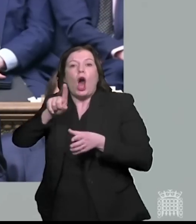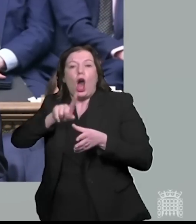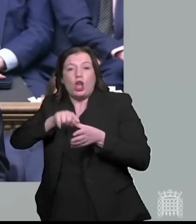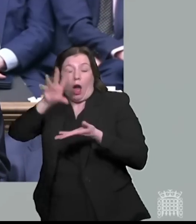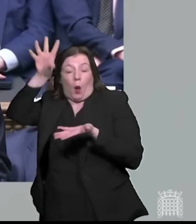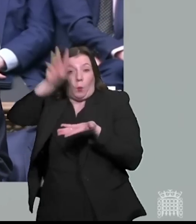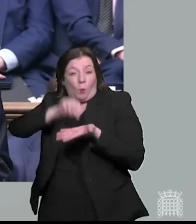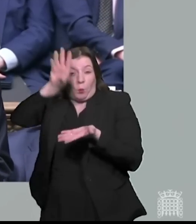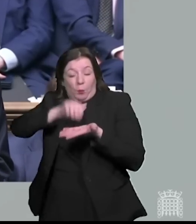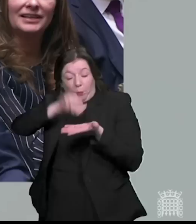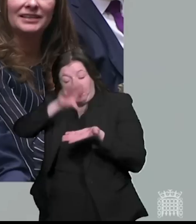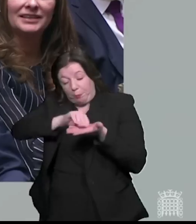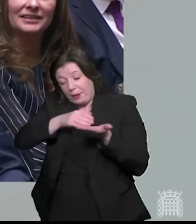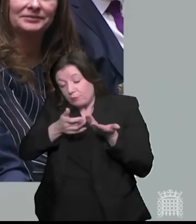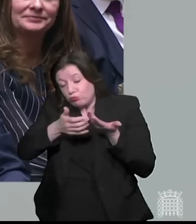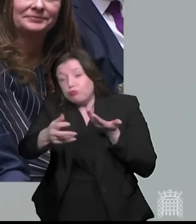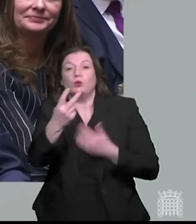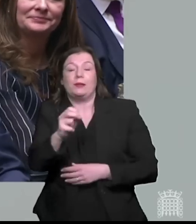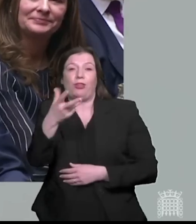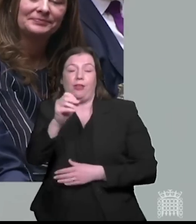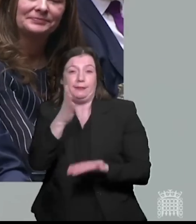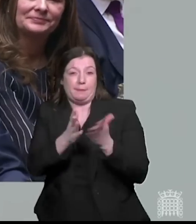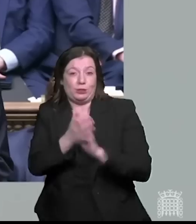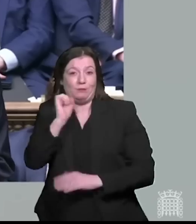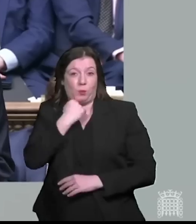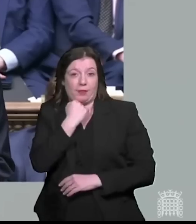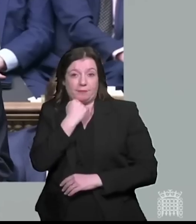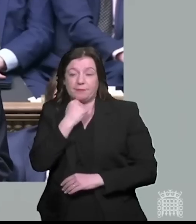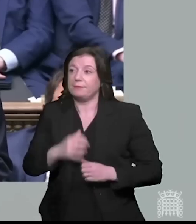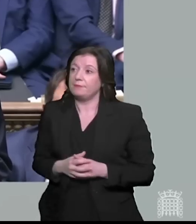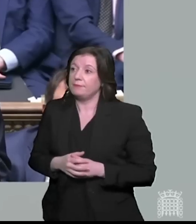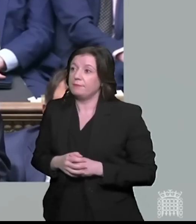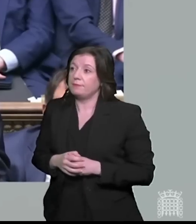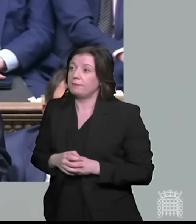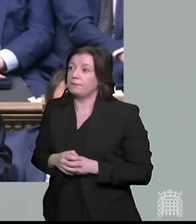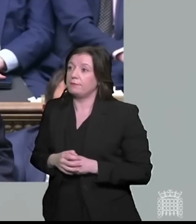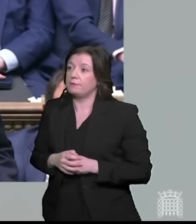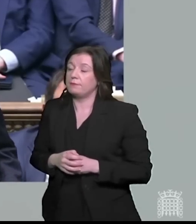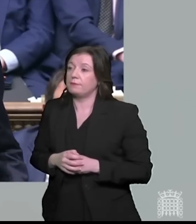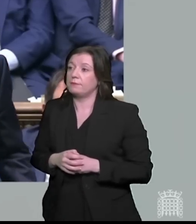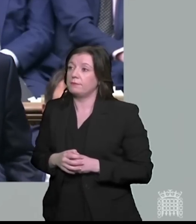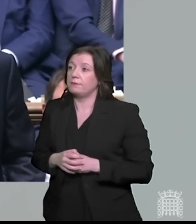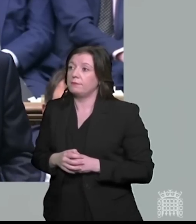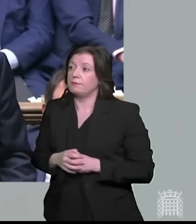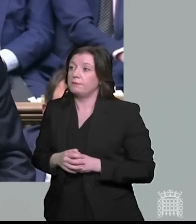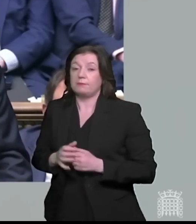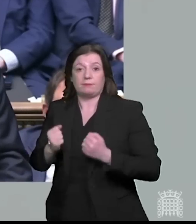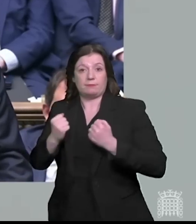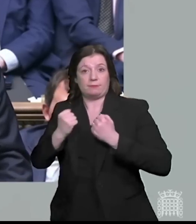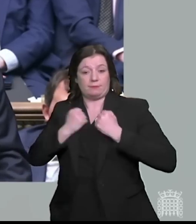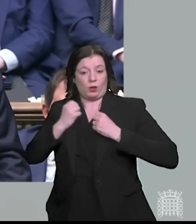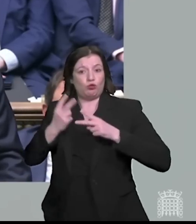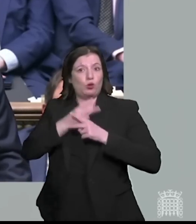by 2030. We have increased the proportion of electricity generated from